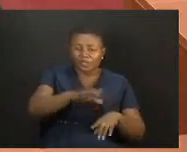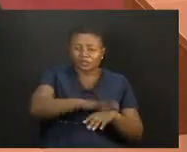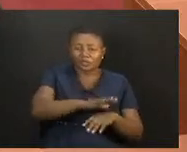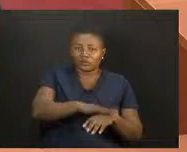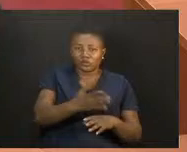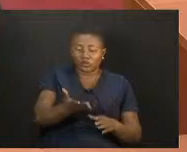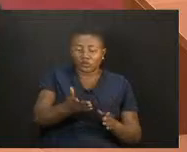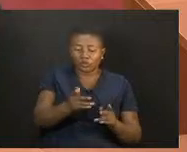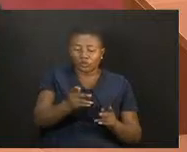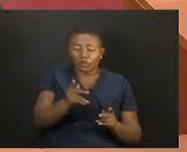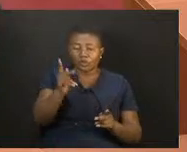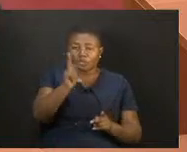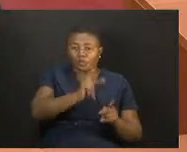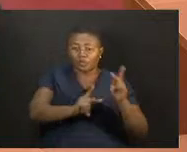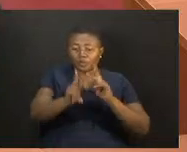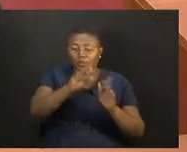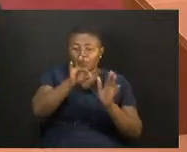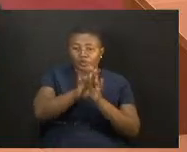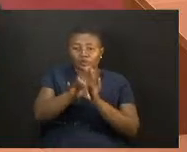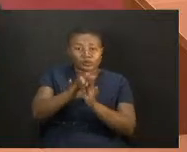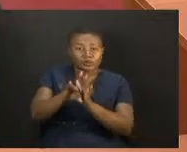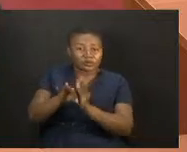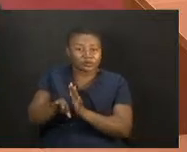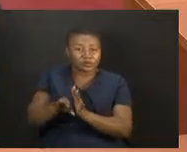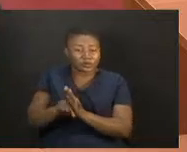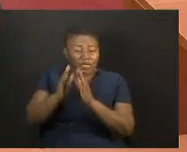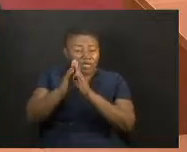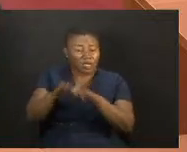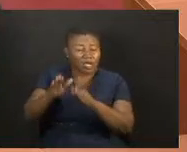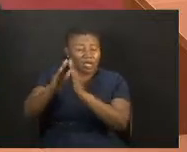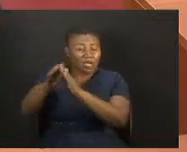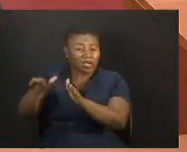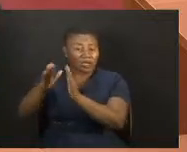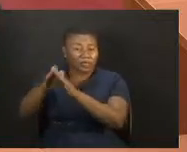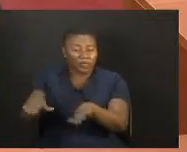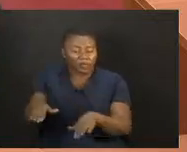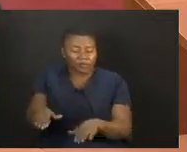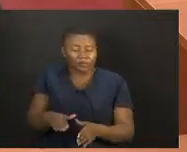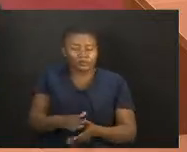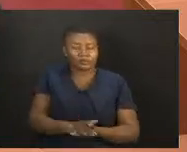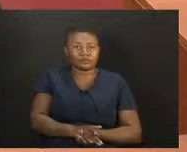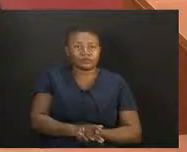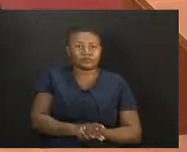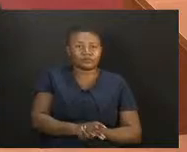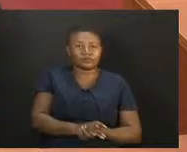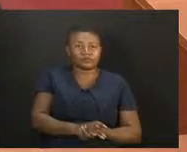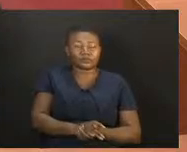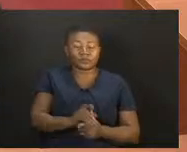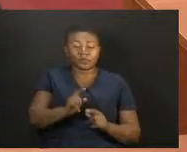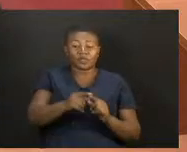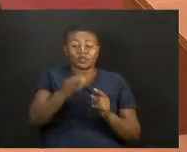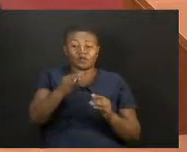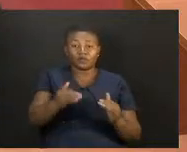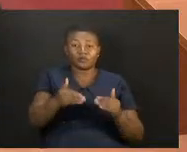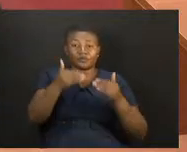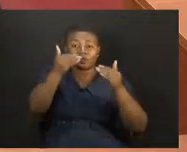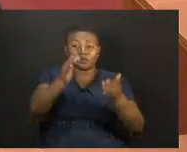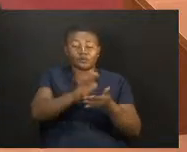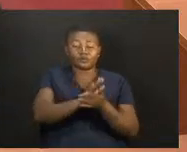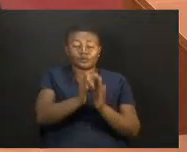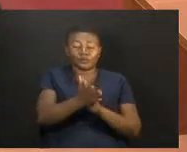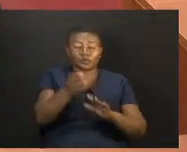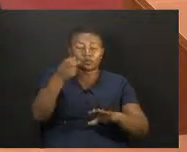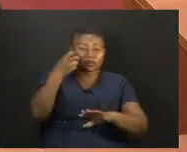into account the number of communities. But as you move ahead, it becomes more difficult, because then you are dealing